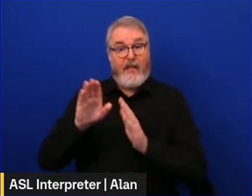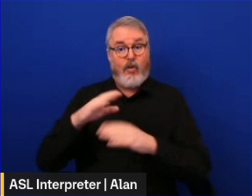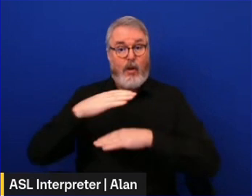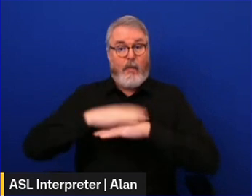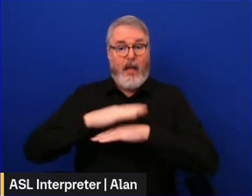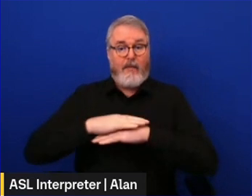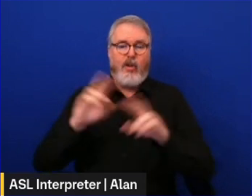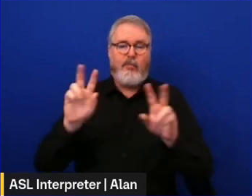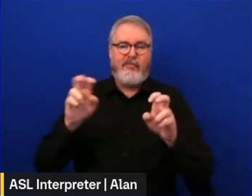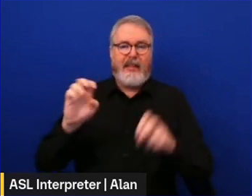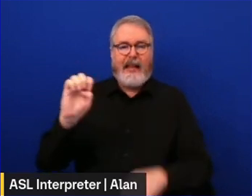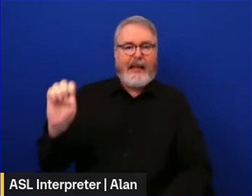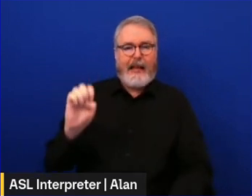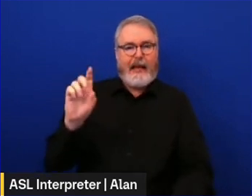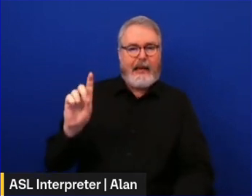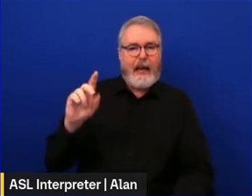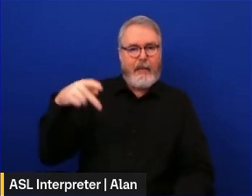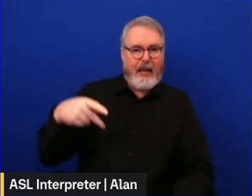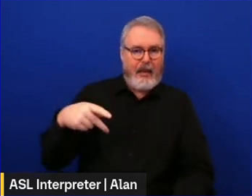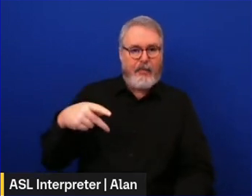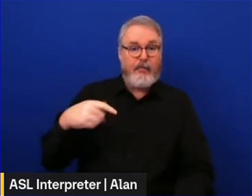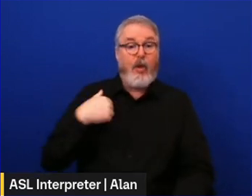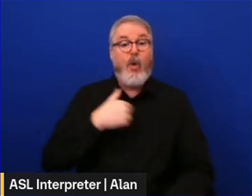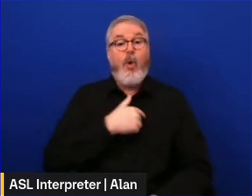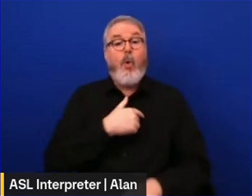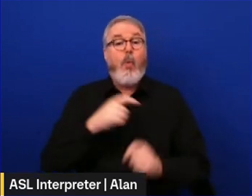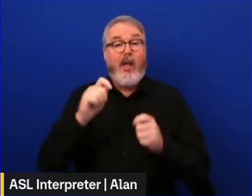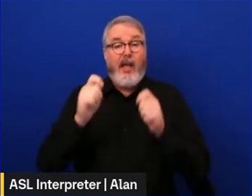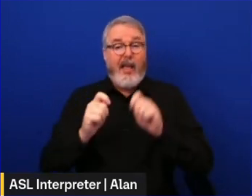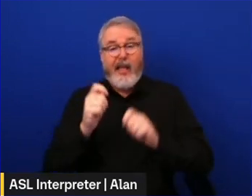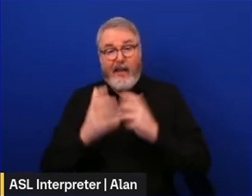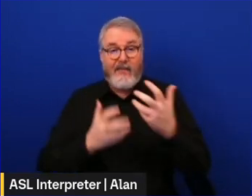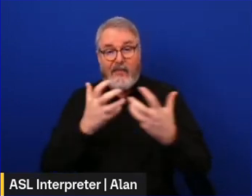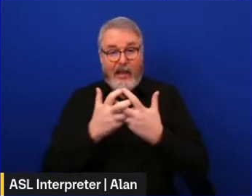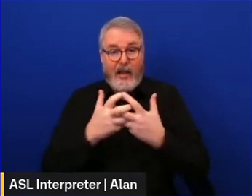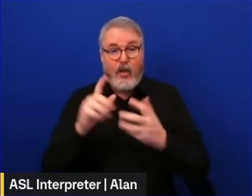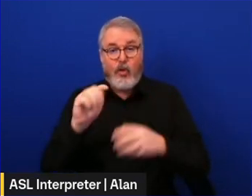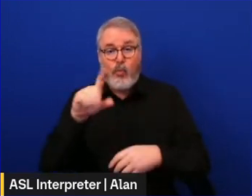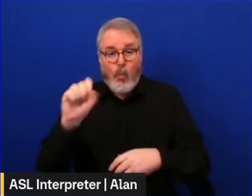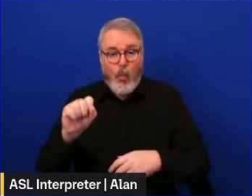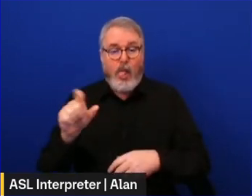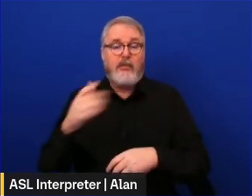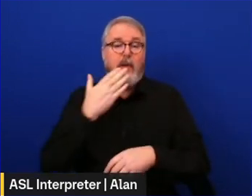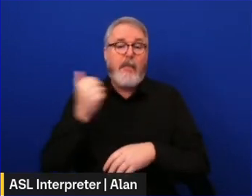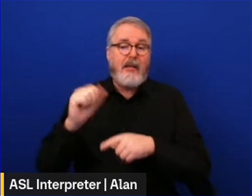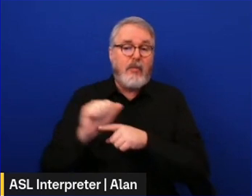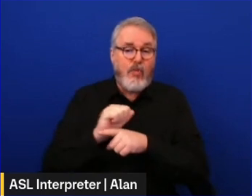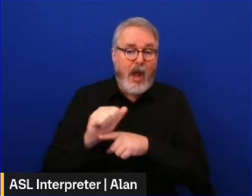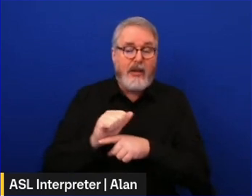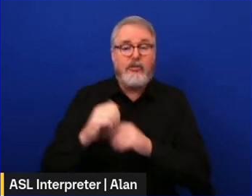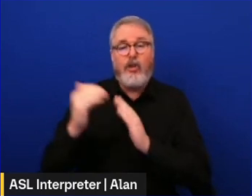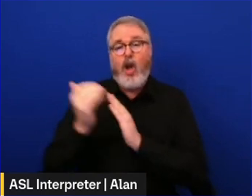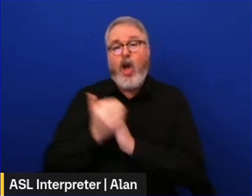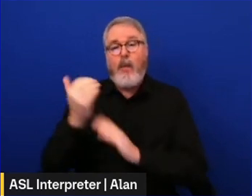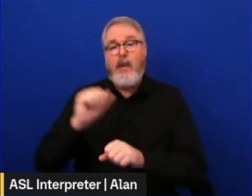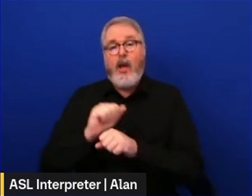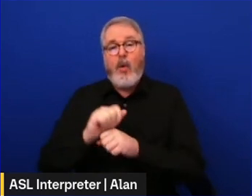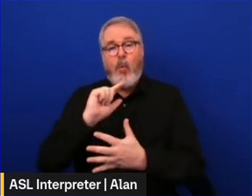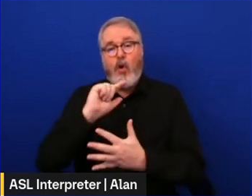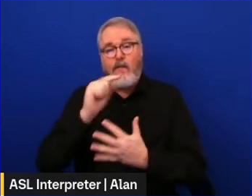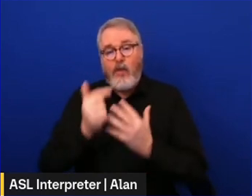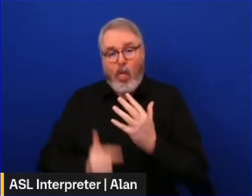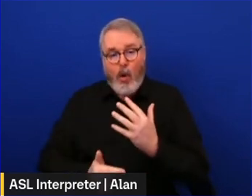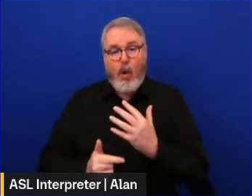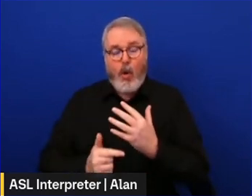with pre-configured tools, best practices, and automated workflows Platform engineering shields